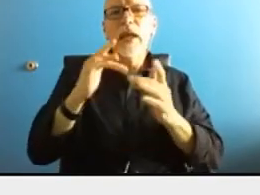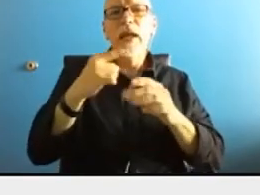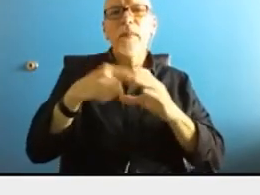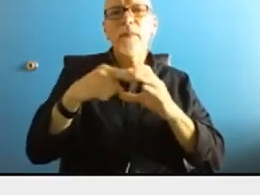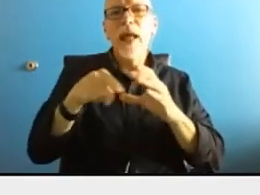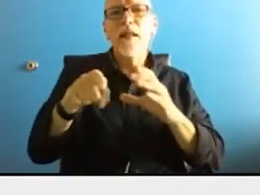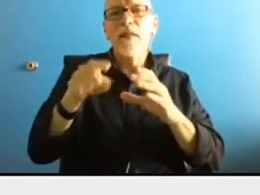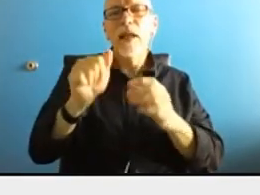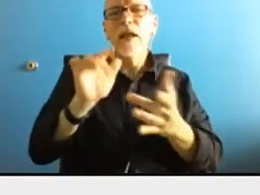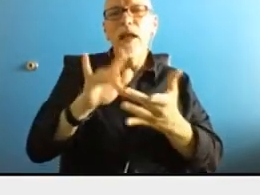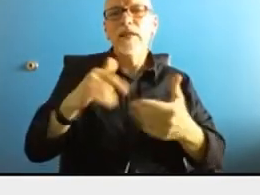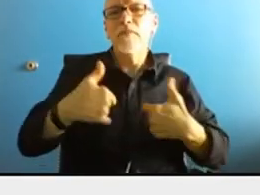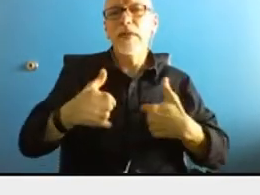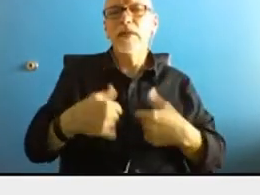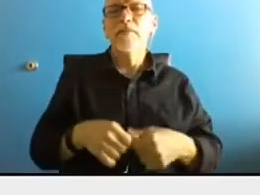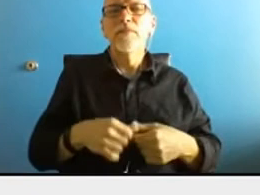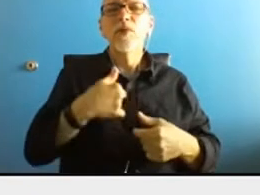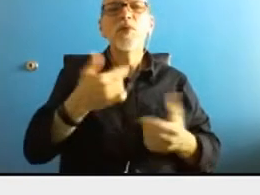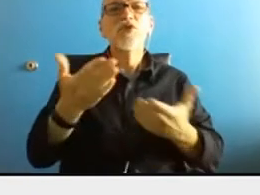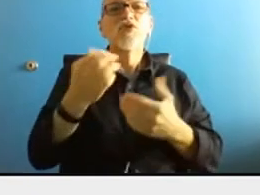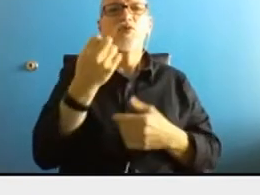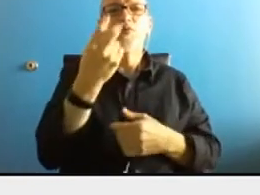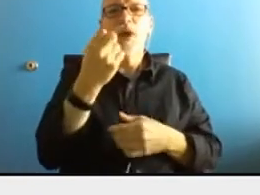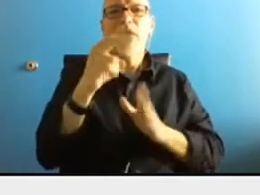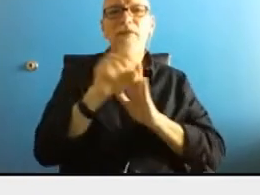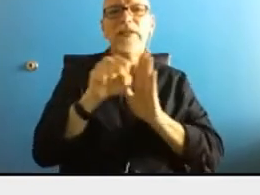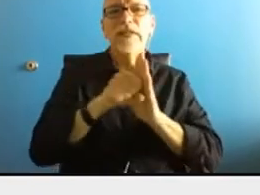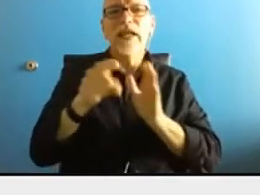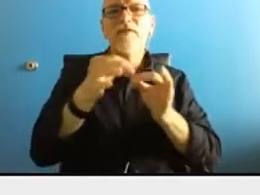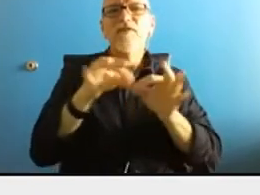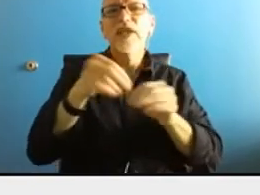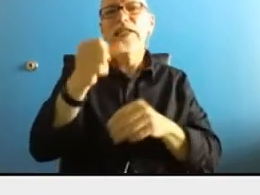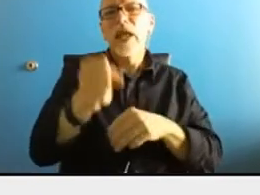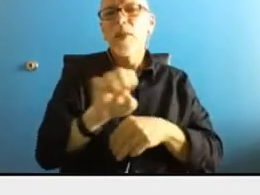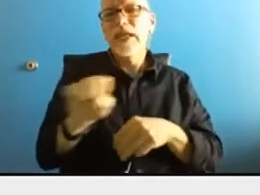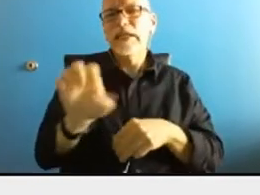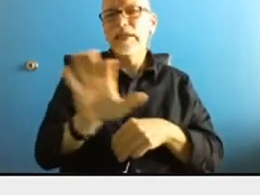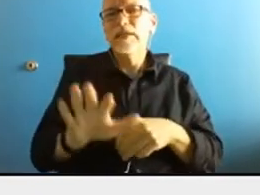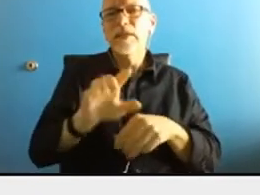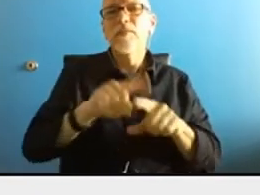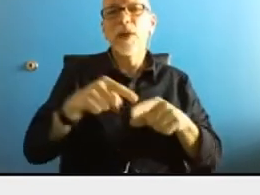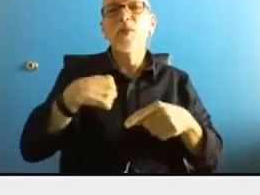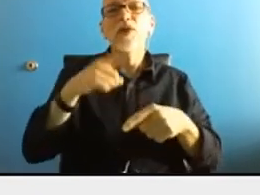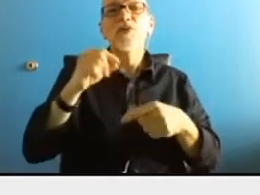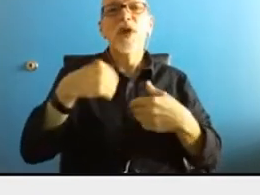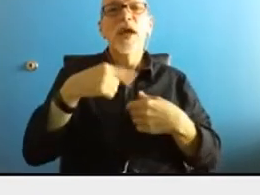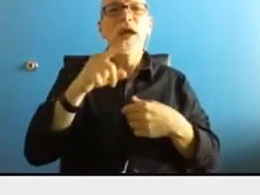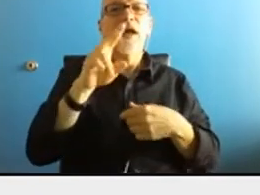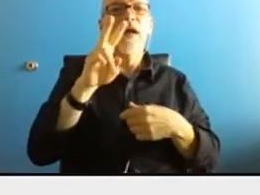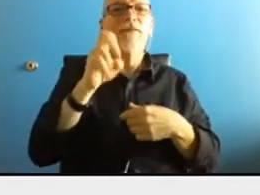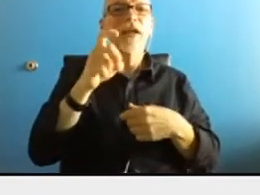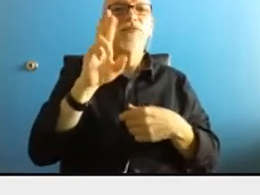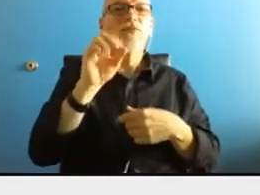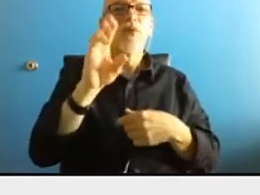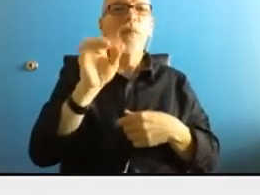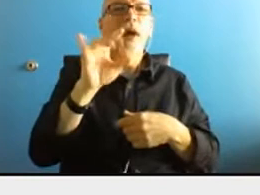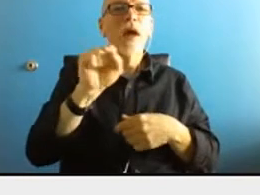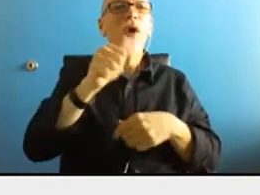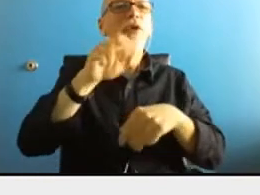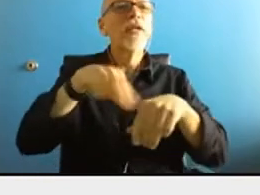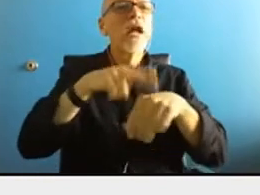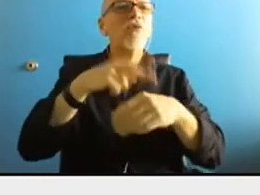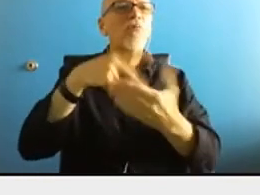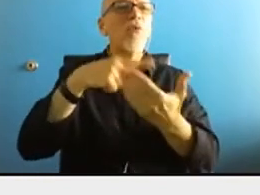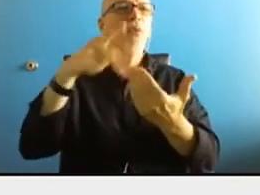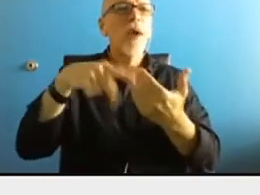me. We serve 12 states that are free in the Southeast, but we do have VEX Robotics and other national programs that are free as well to all